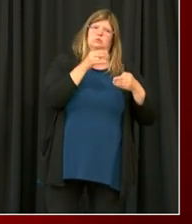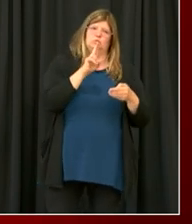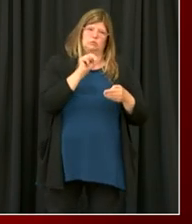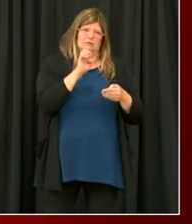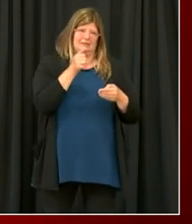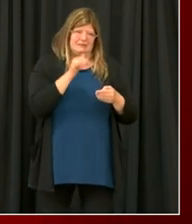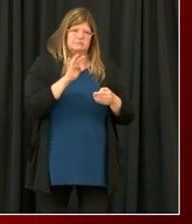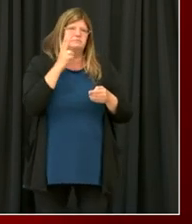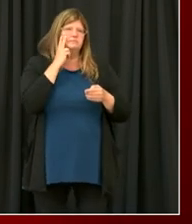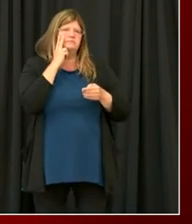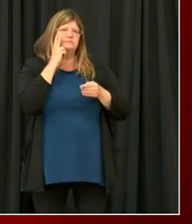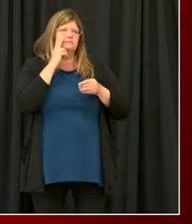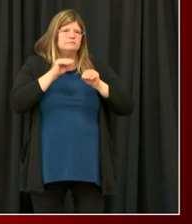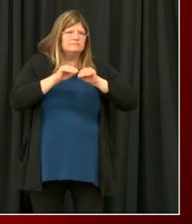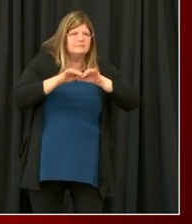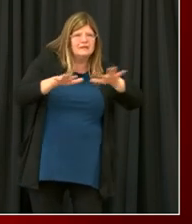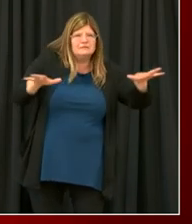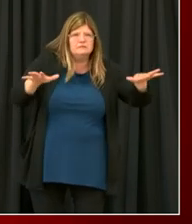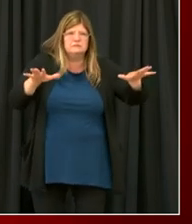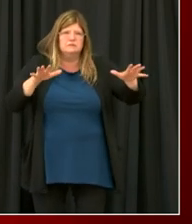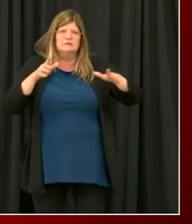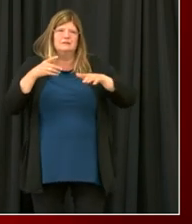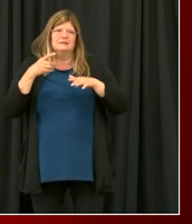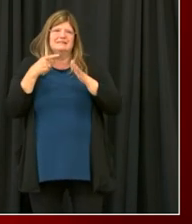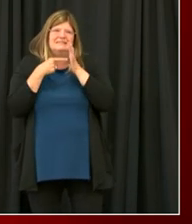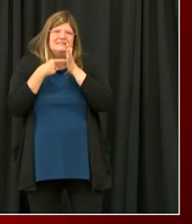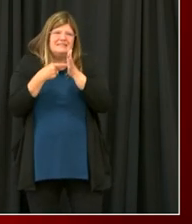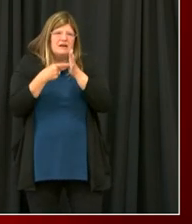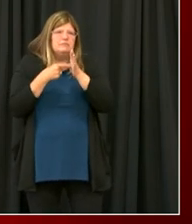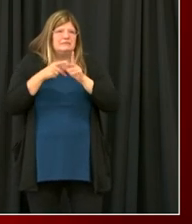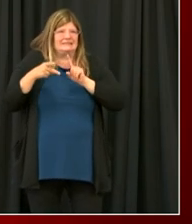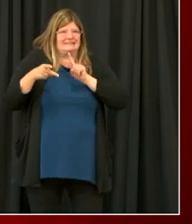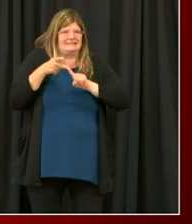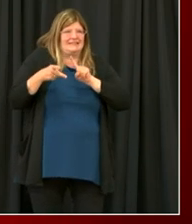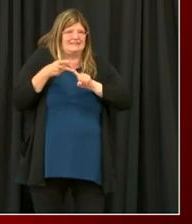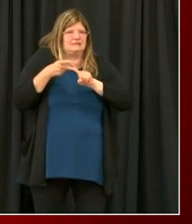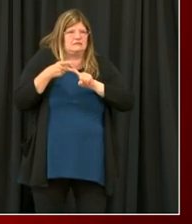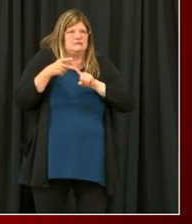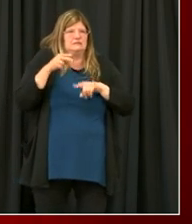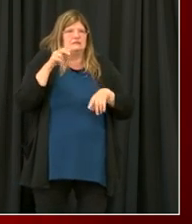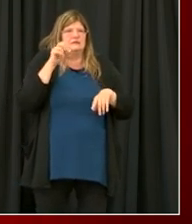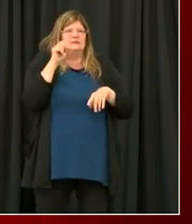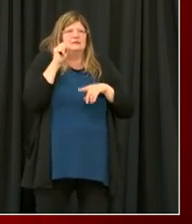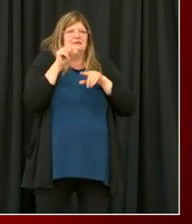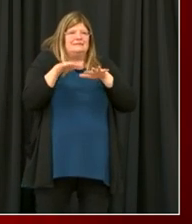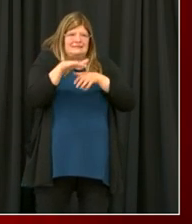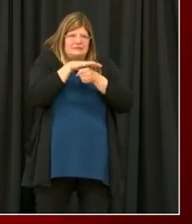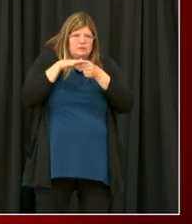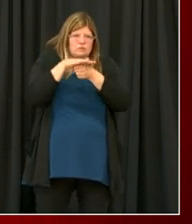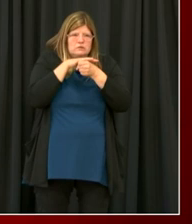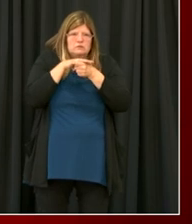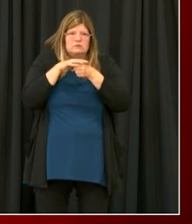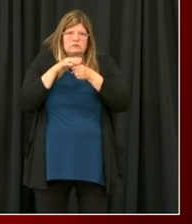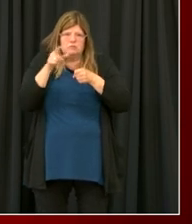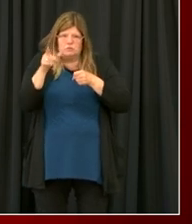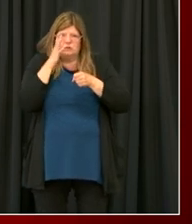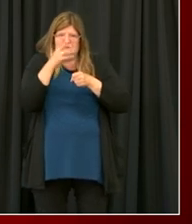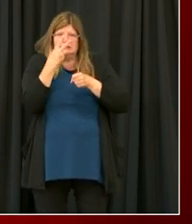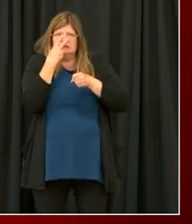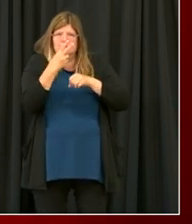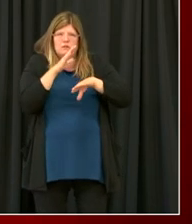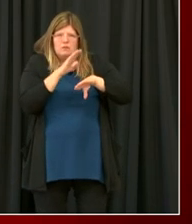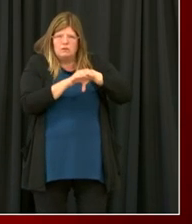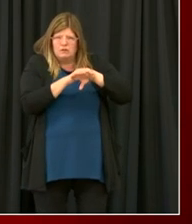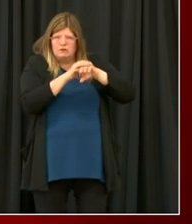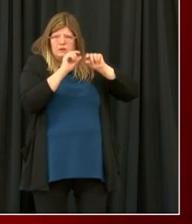phase 2 represented by the second shaded area. Dr. Nesbitt, do you want to add anything to that? Sure, and we've